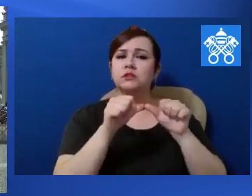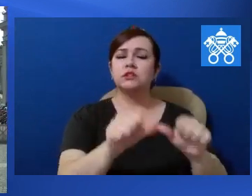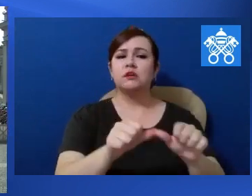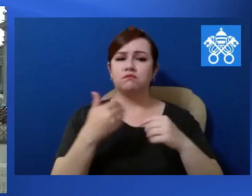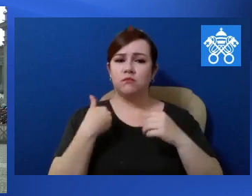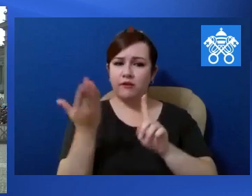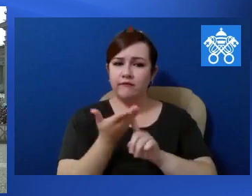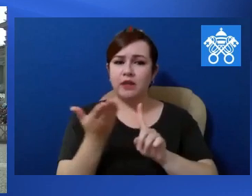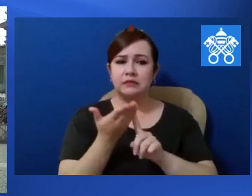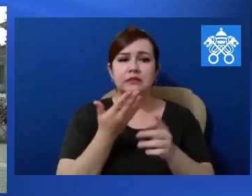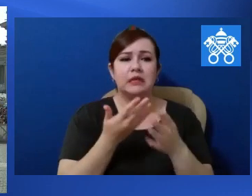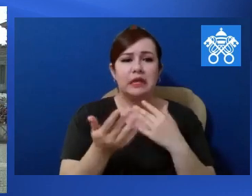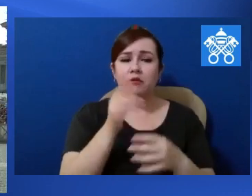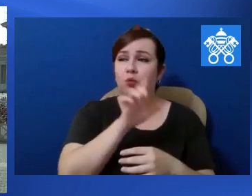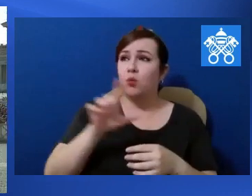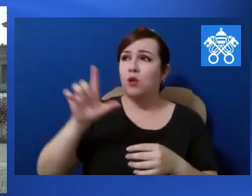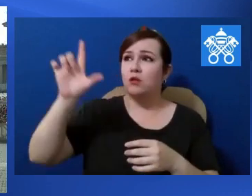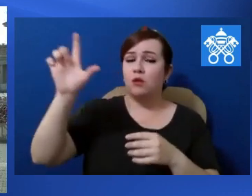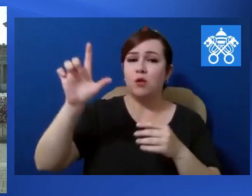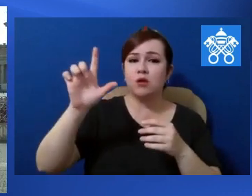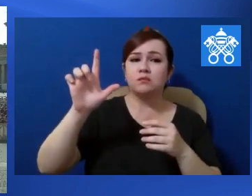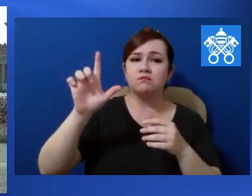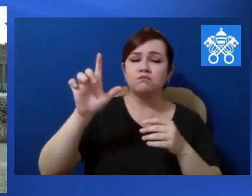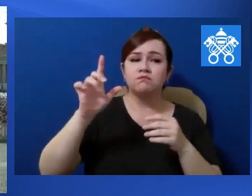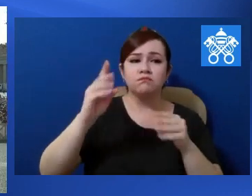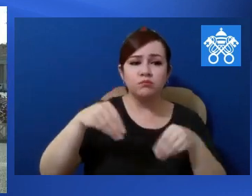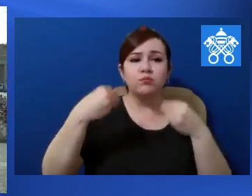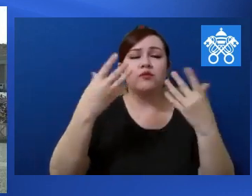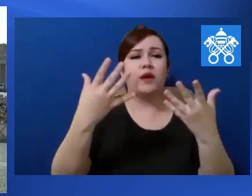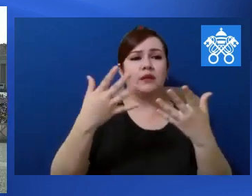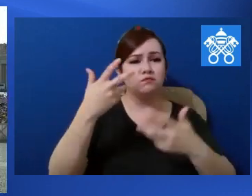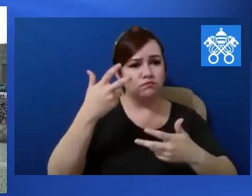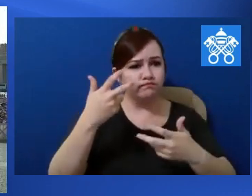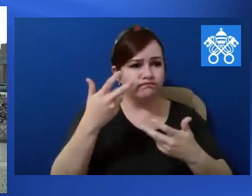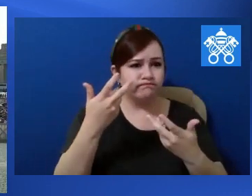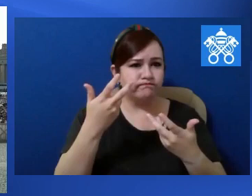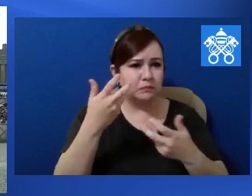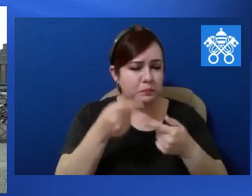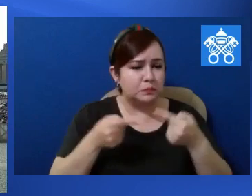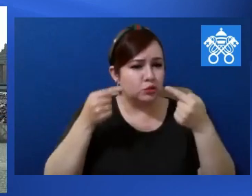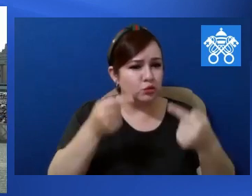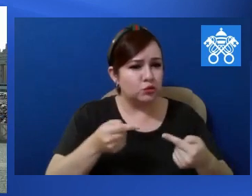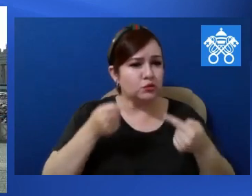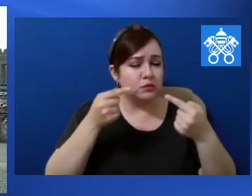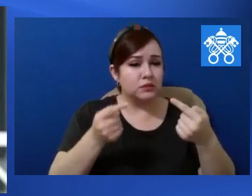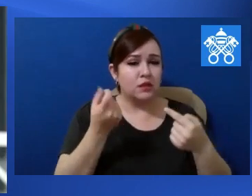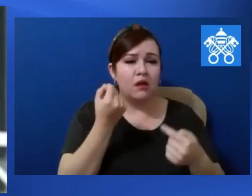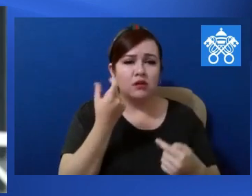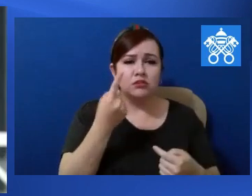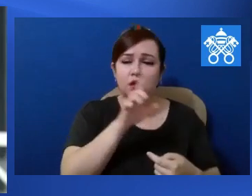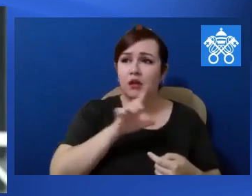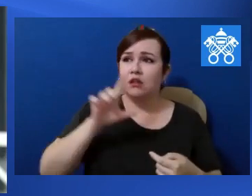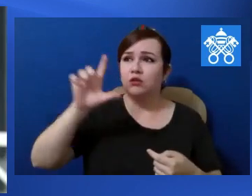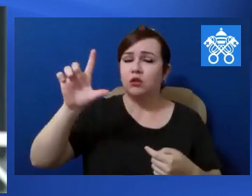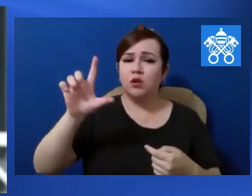risen Jesus and was sent by him to bring the proclamation of the disciples, Mary was convinced